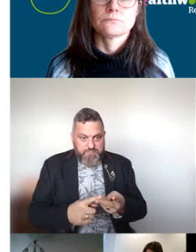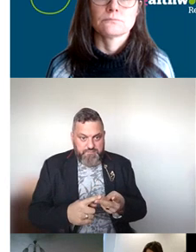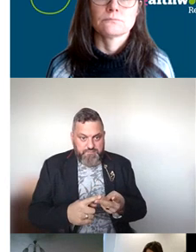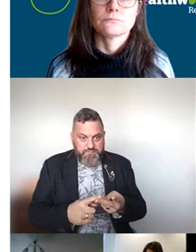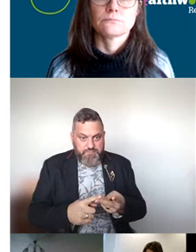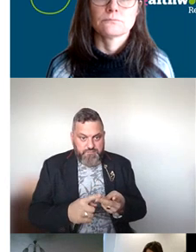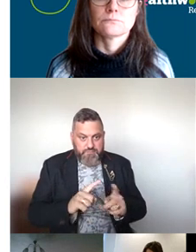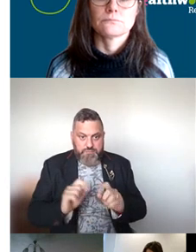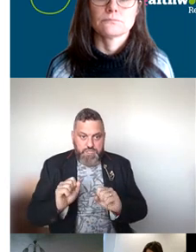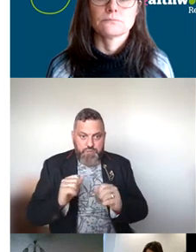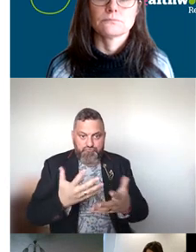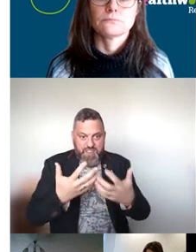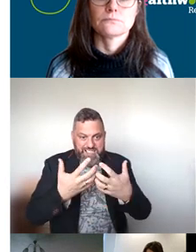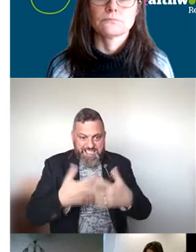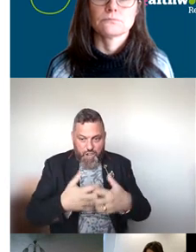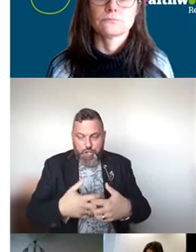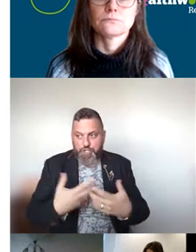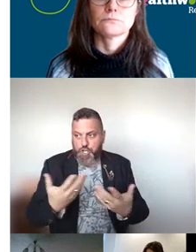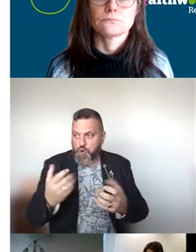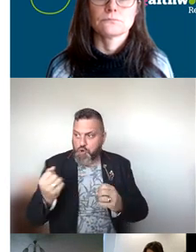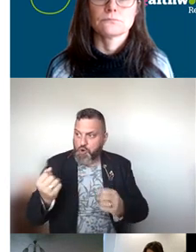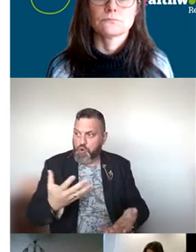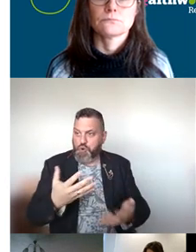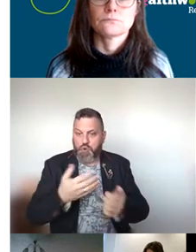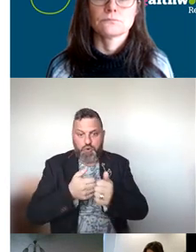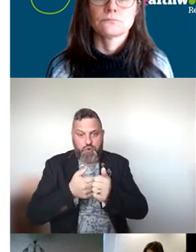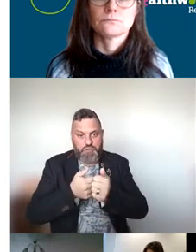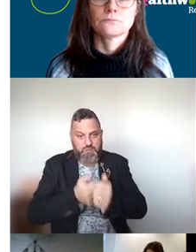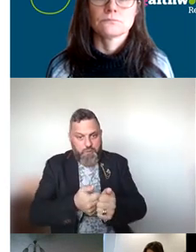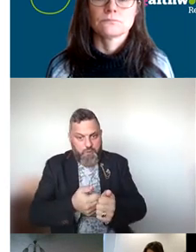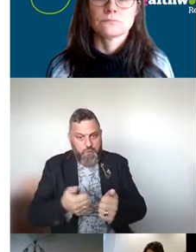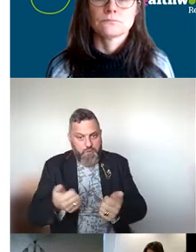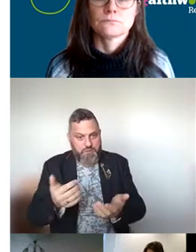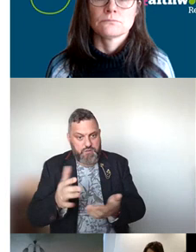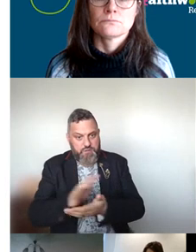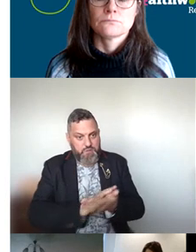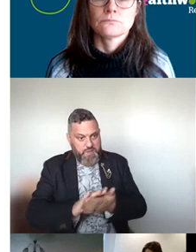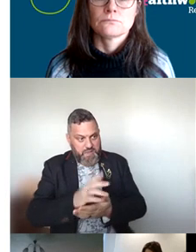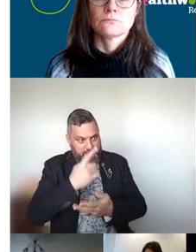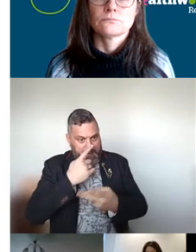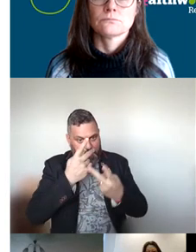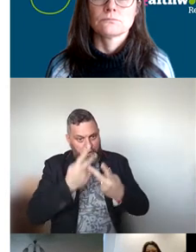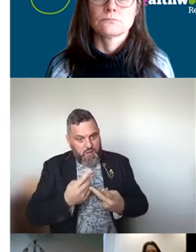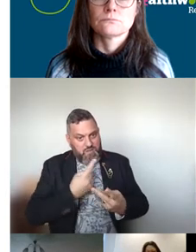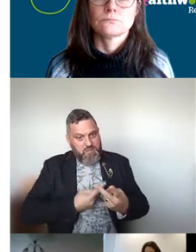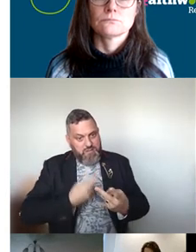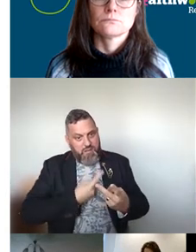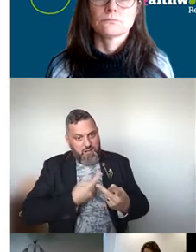provide technologies or to provide support for people to understand how they can look after themselves